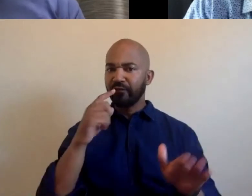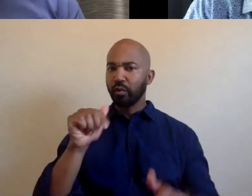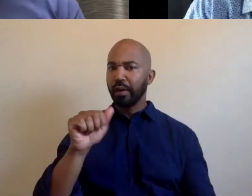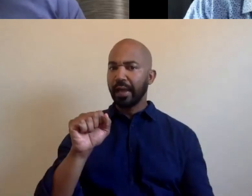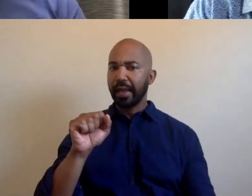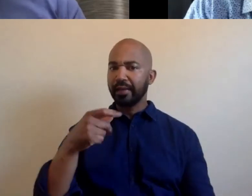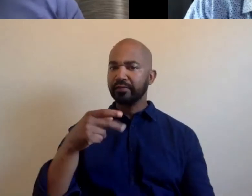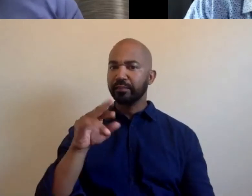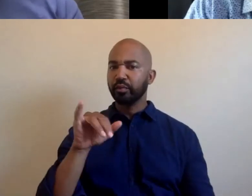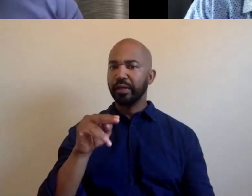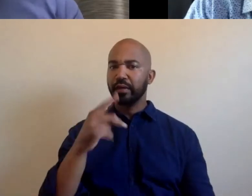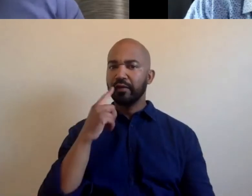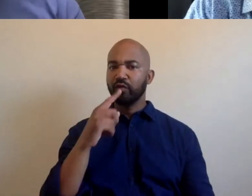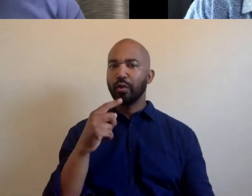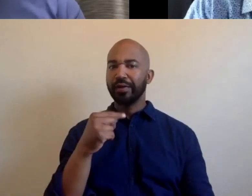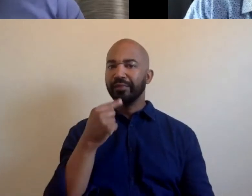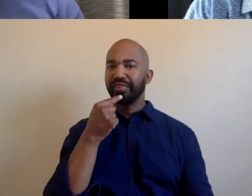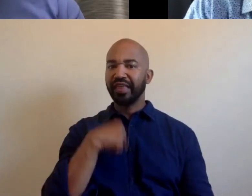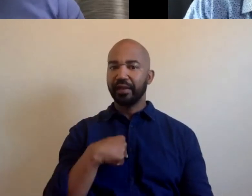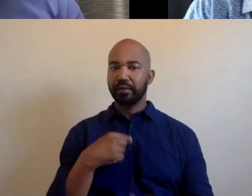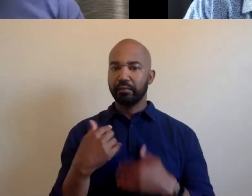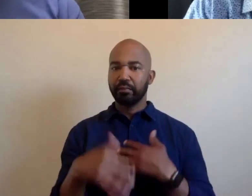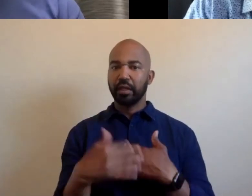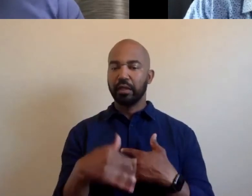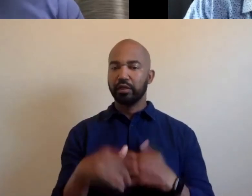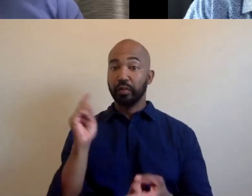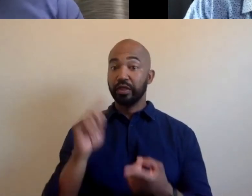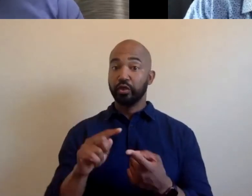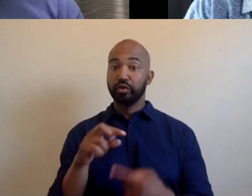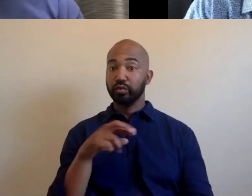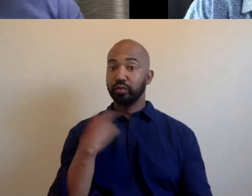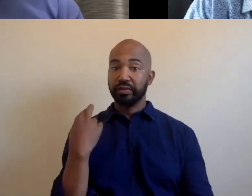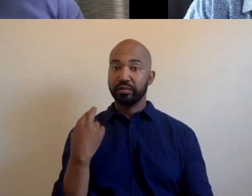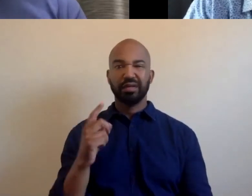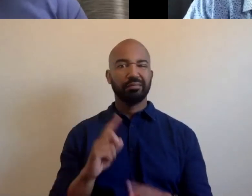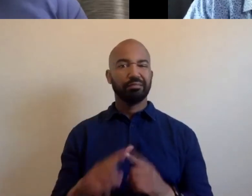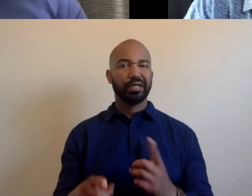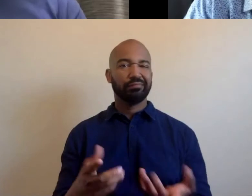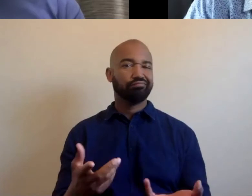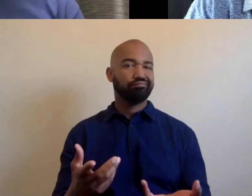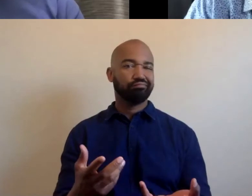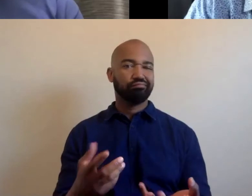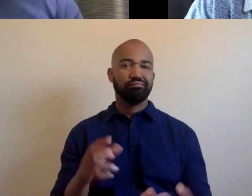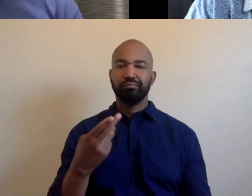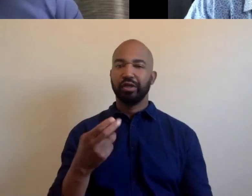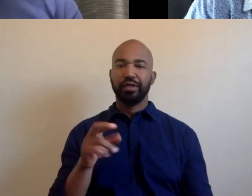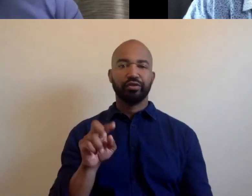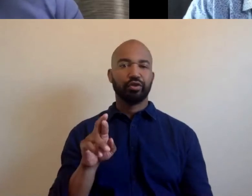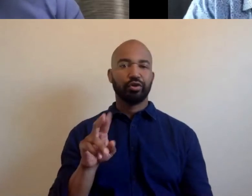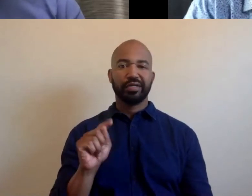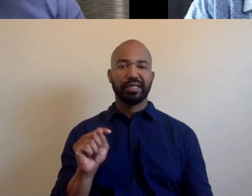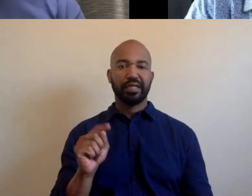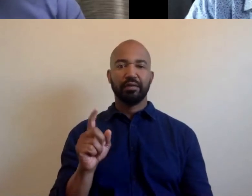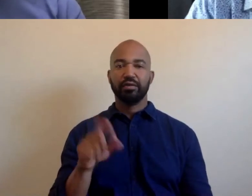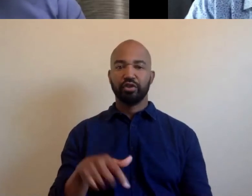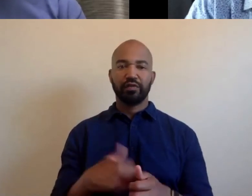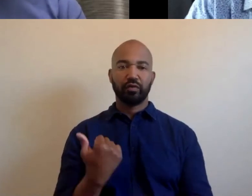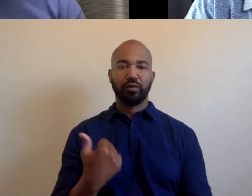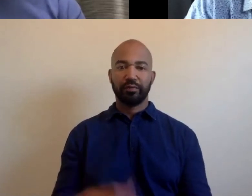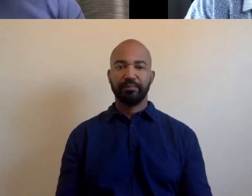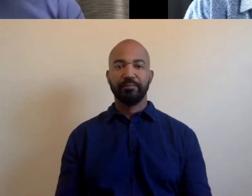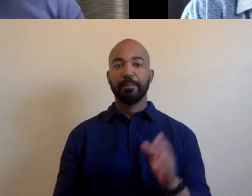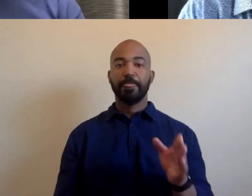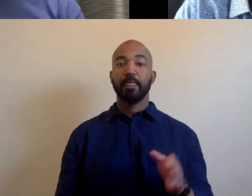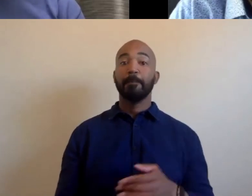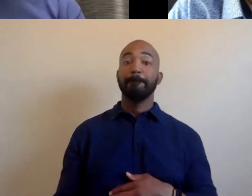in general, I would say that that should not be a reason to not be on estrogen or HRT of any sort. Yeah. That's a cool answer, because I mean, that's not the